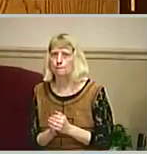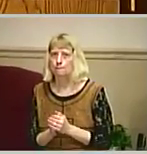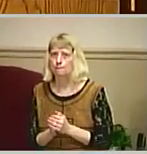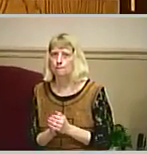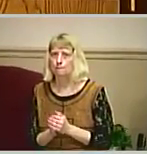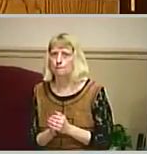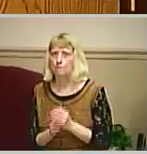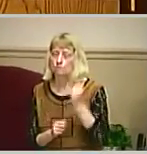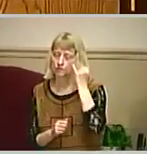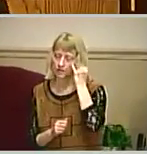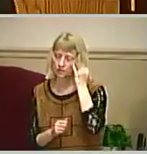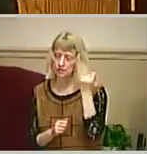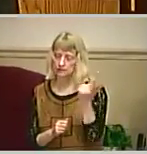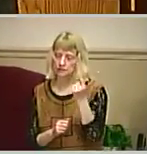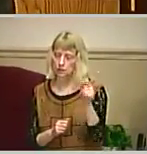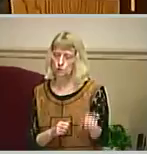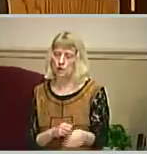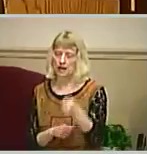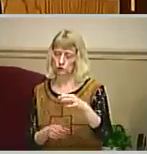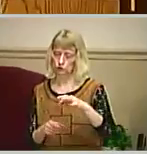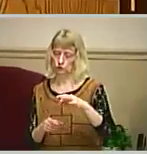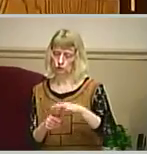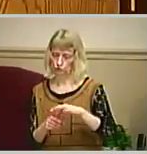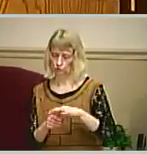Had someone else won the election,